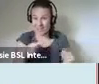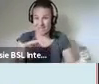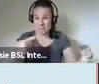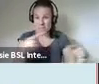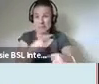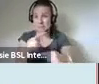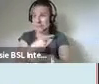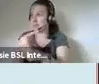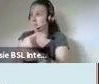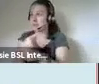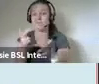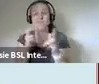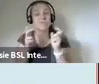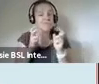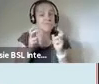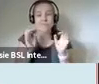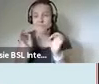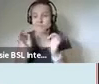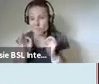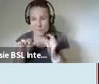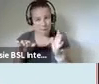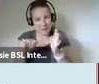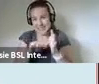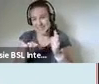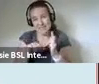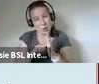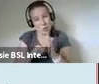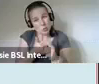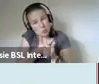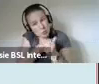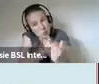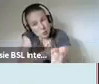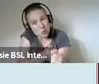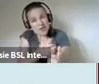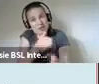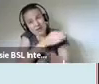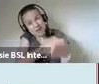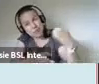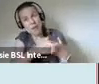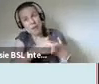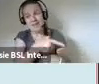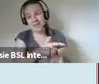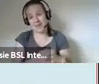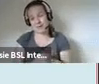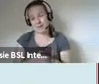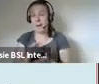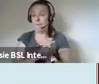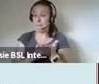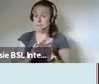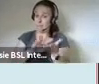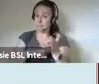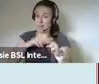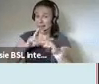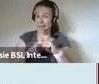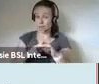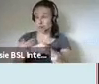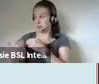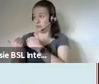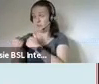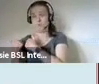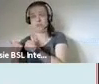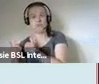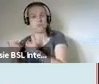more difficult actually to compensate for that. That puts a huge role on caregivers and parents, but also on